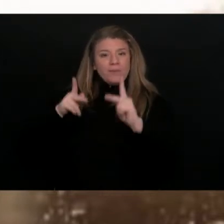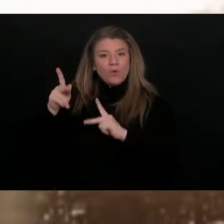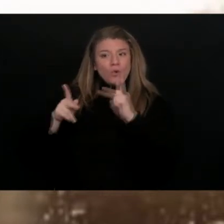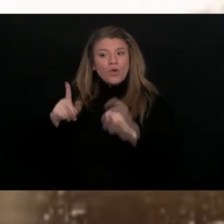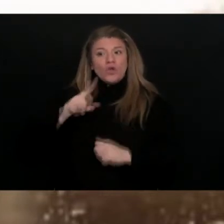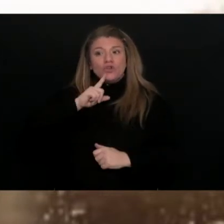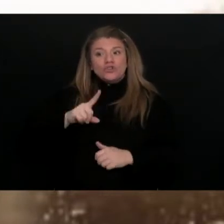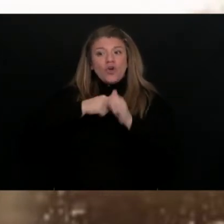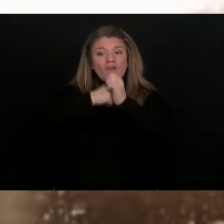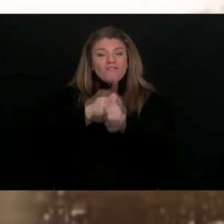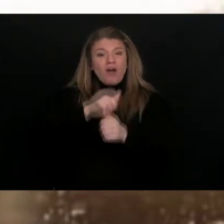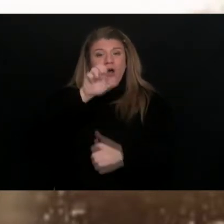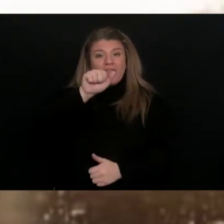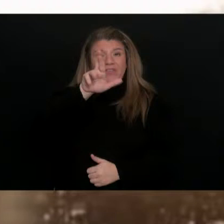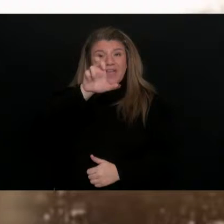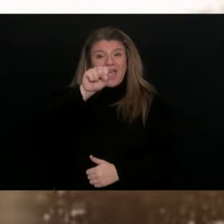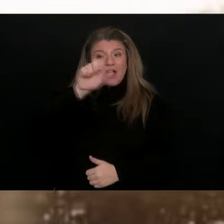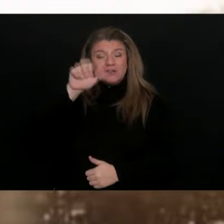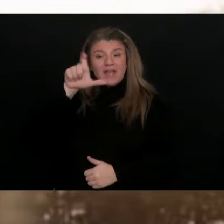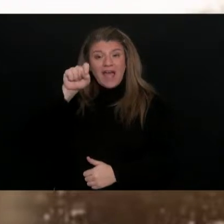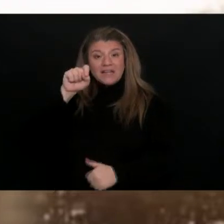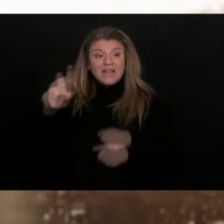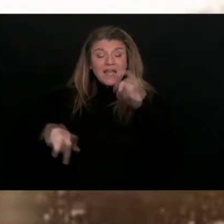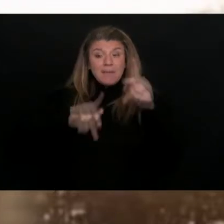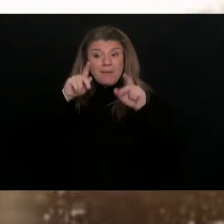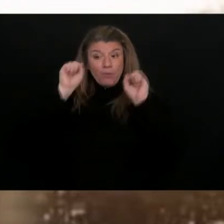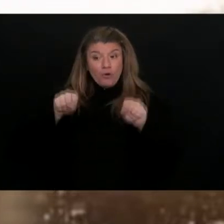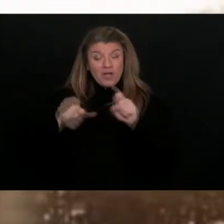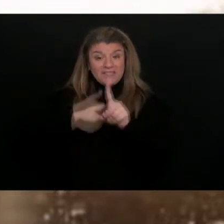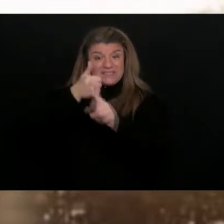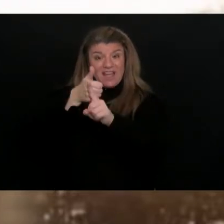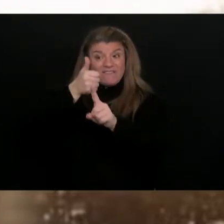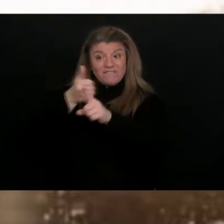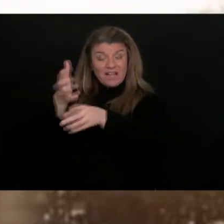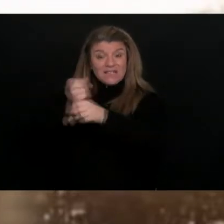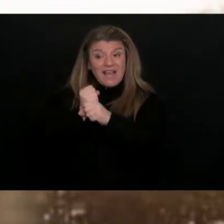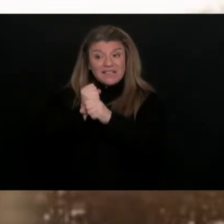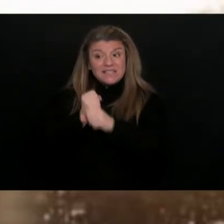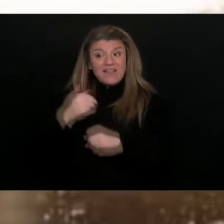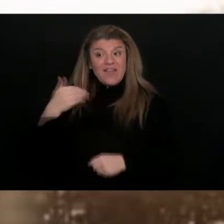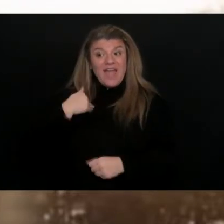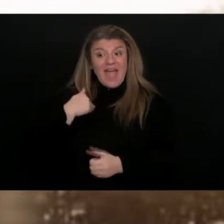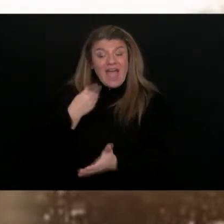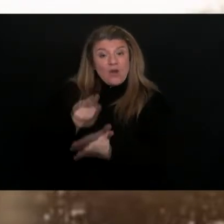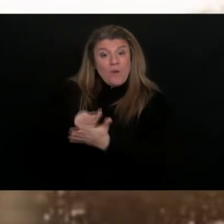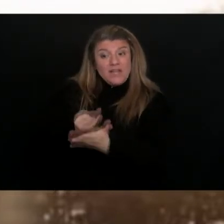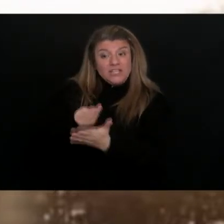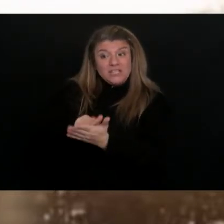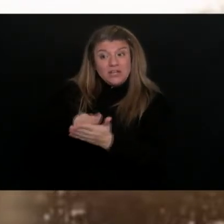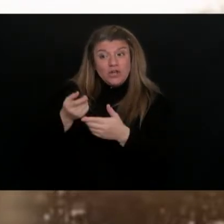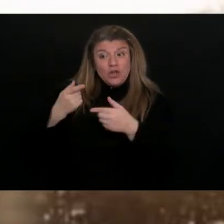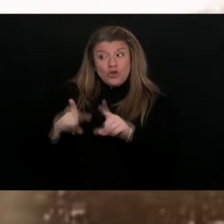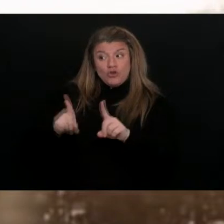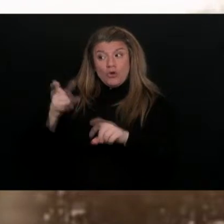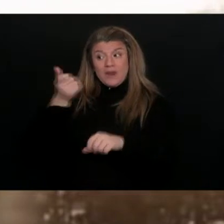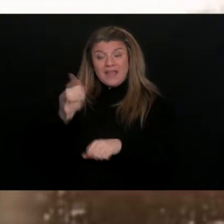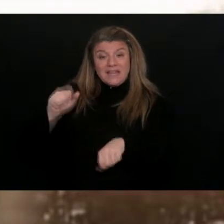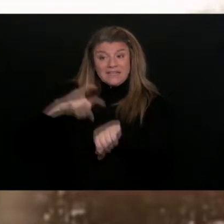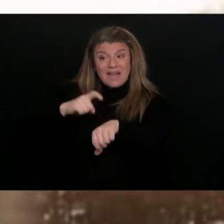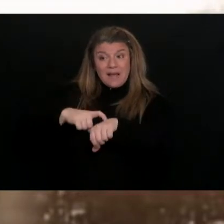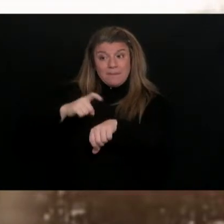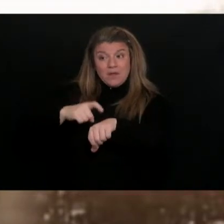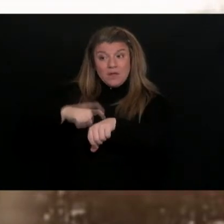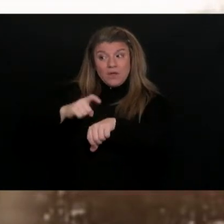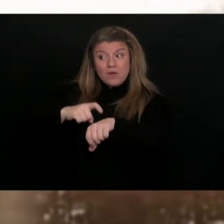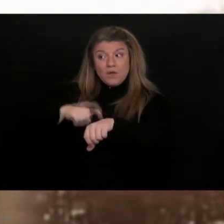the CARES Act, folks could self-attest that they had wages in any given period, and we were required,